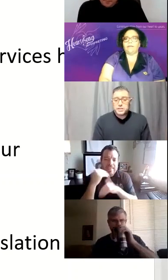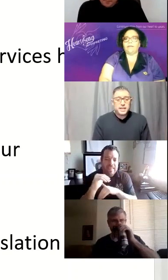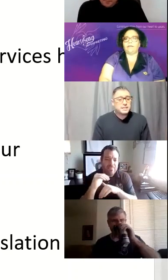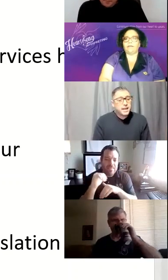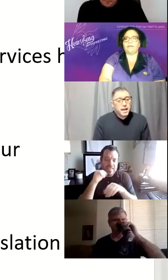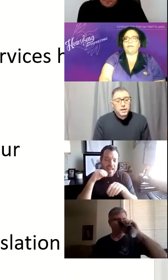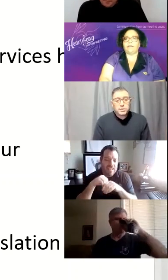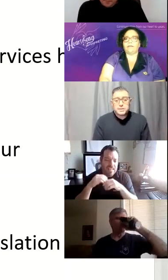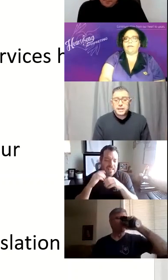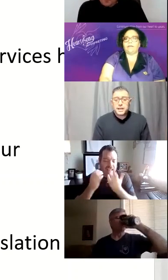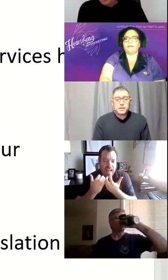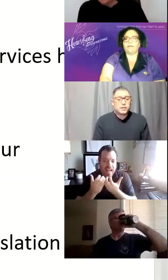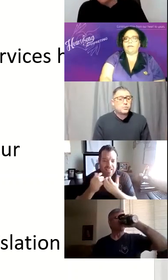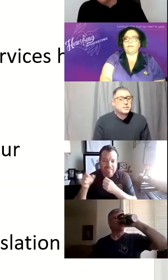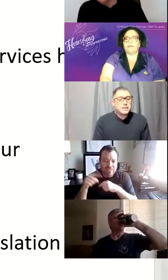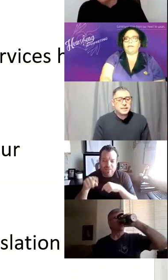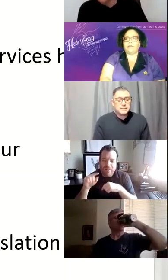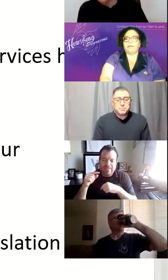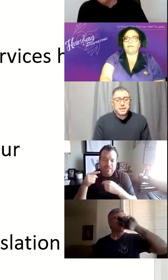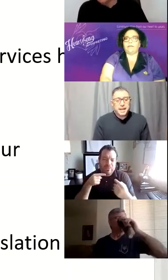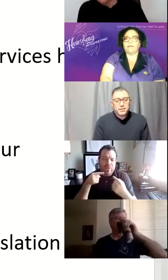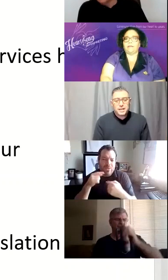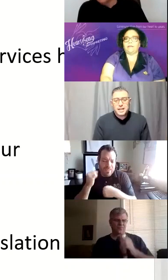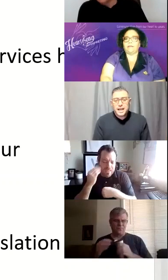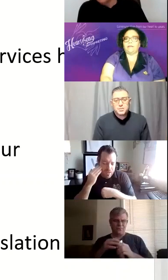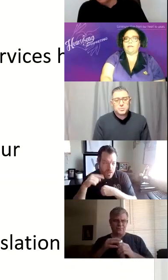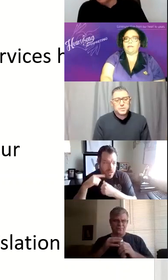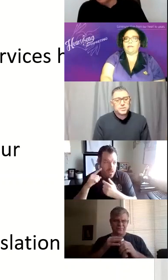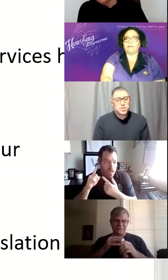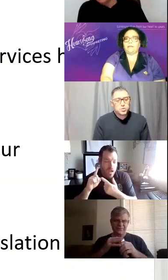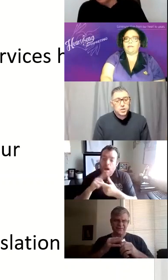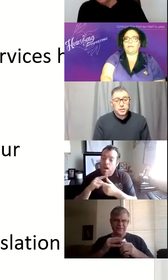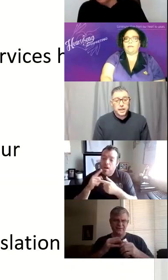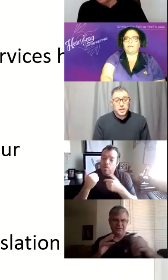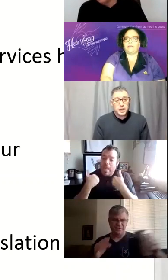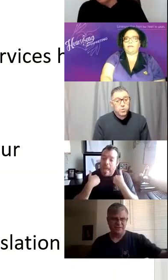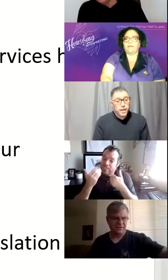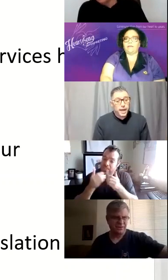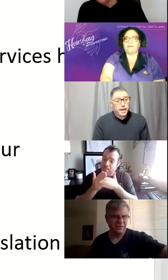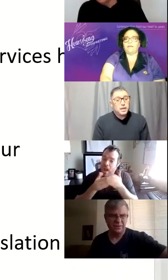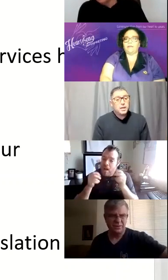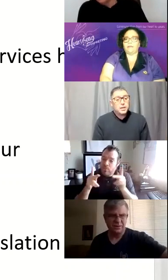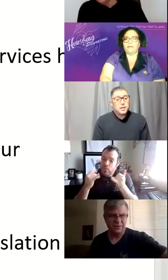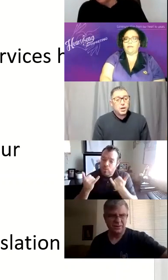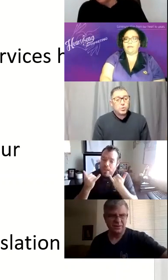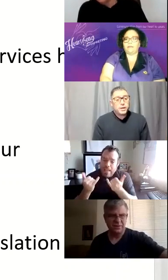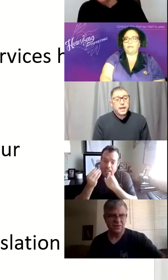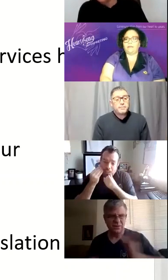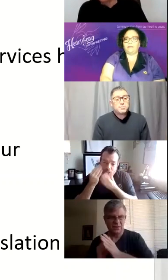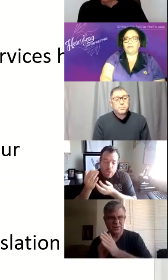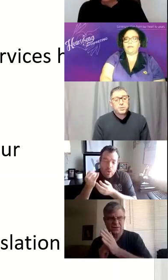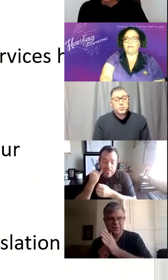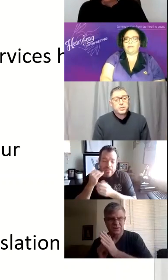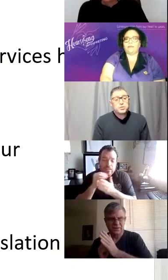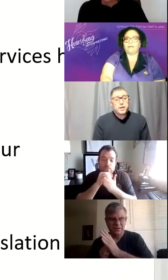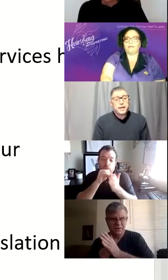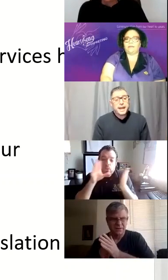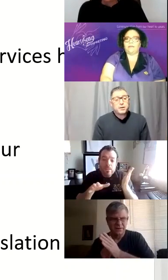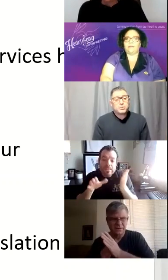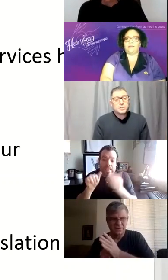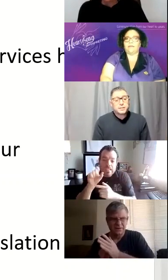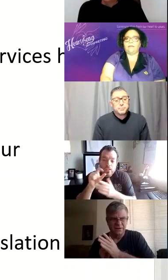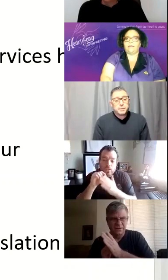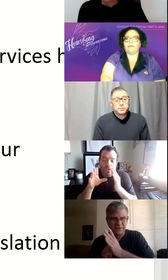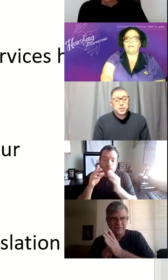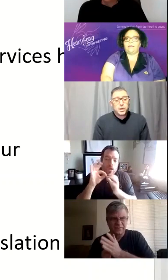language, ASL was there. There wasn't a limit, but now in the classrooms, it's a struggle. And I know that, you know, we have some opportunities right